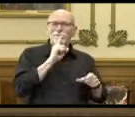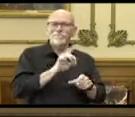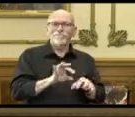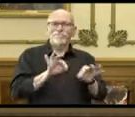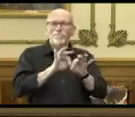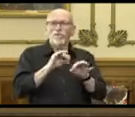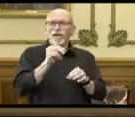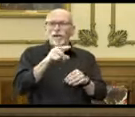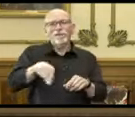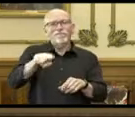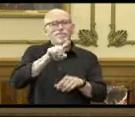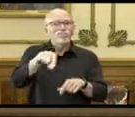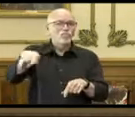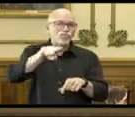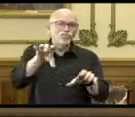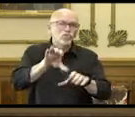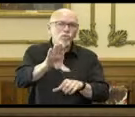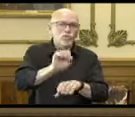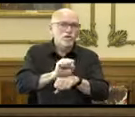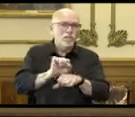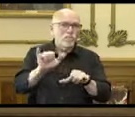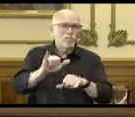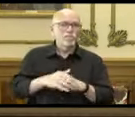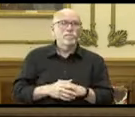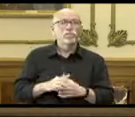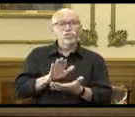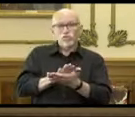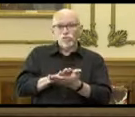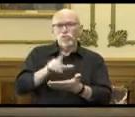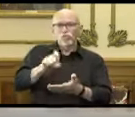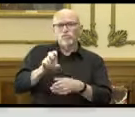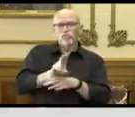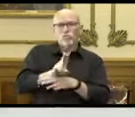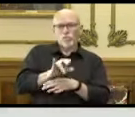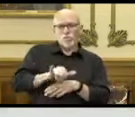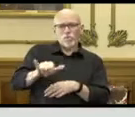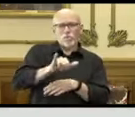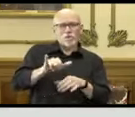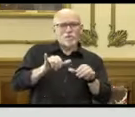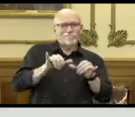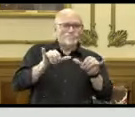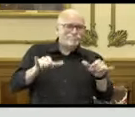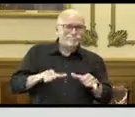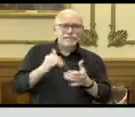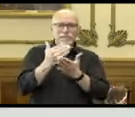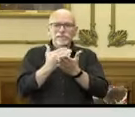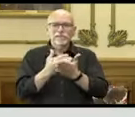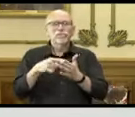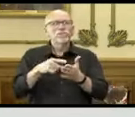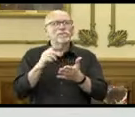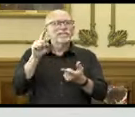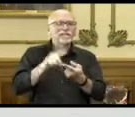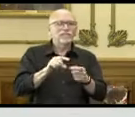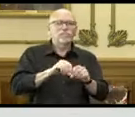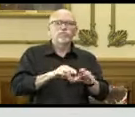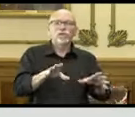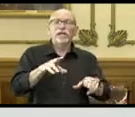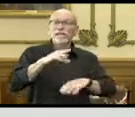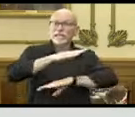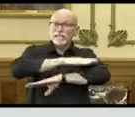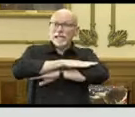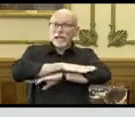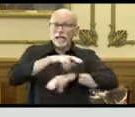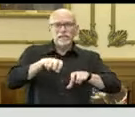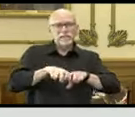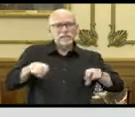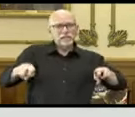individual Hoosiers will do. Schools should use these interventions to minimize the spread of the virus. Space desks as far